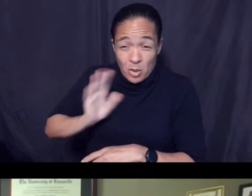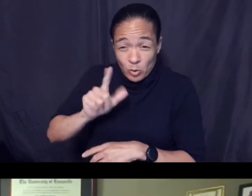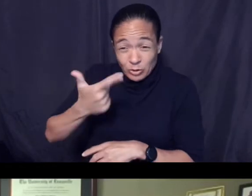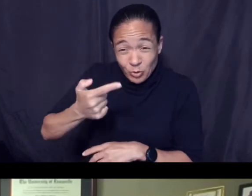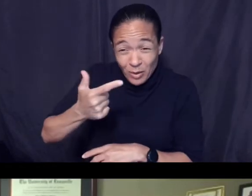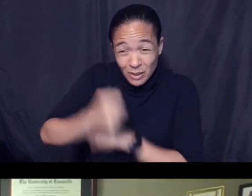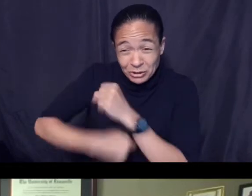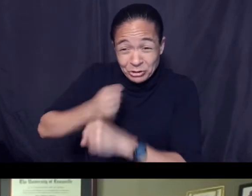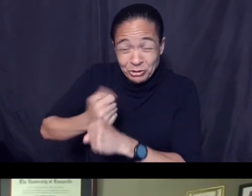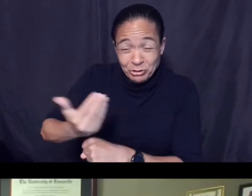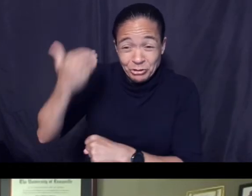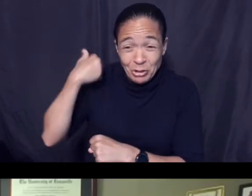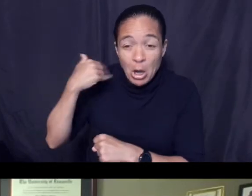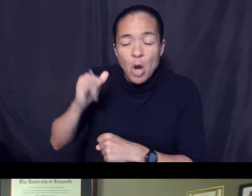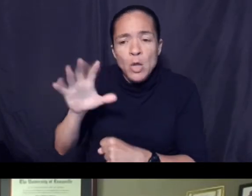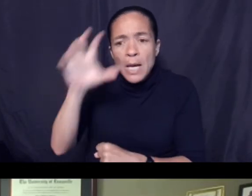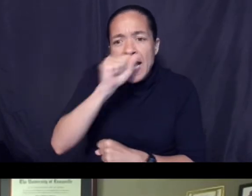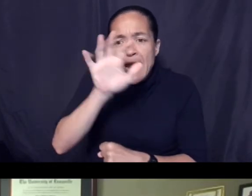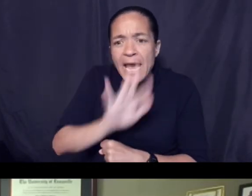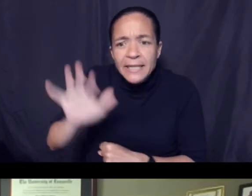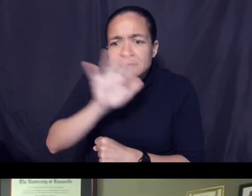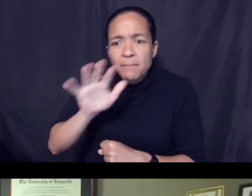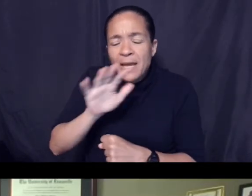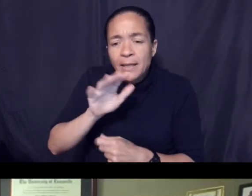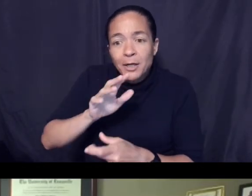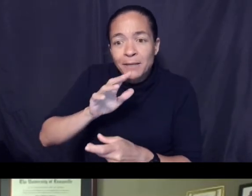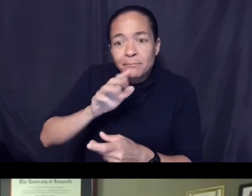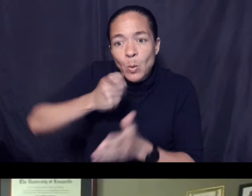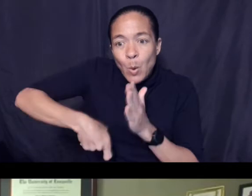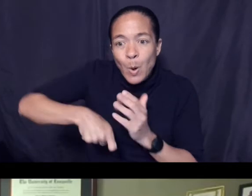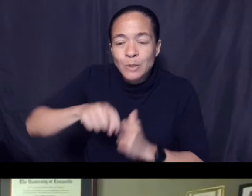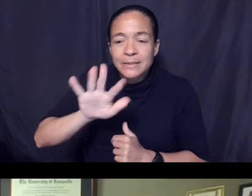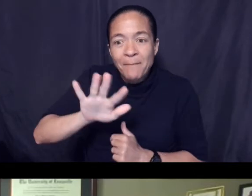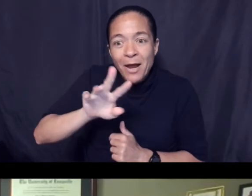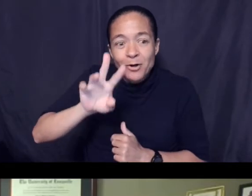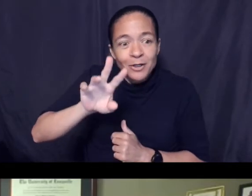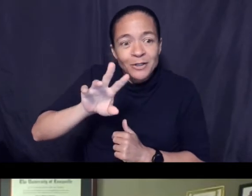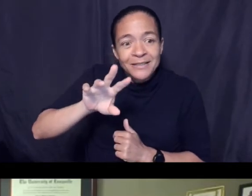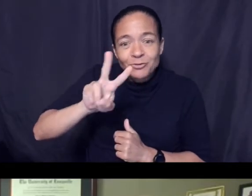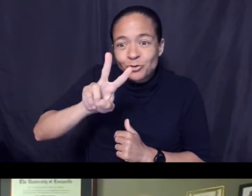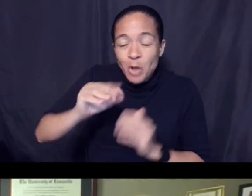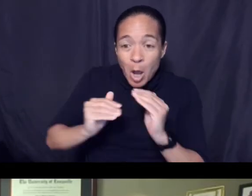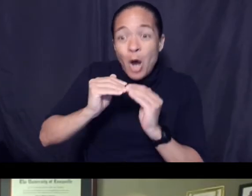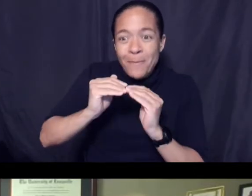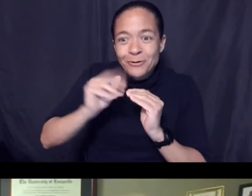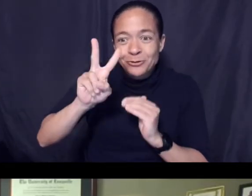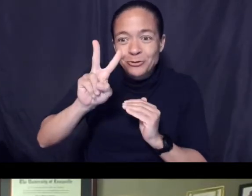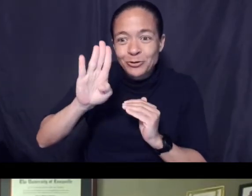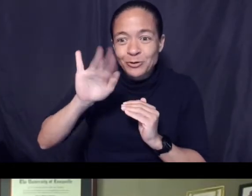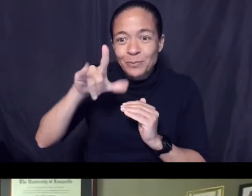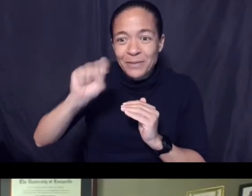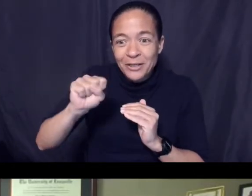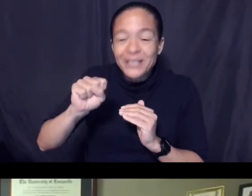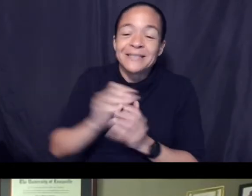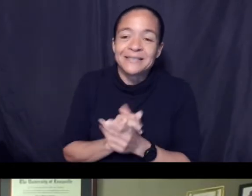years ago, the estimated healthcare costs were roughly $2 billion a year. I attempted to find some more recent